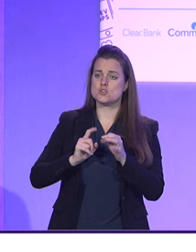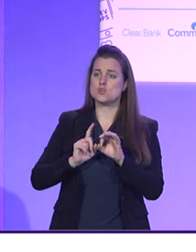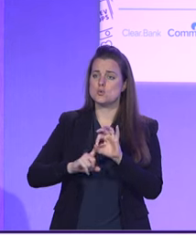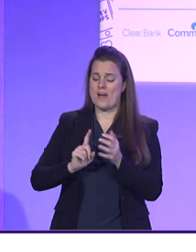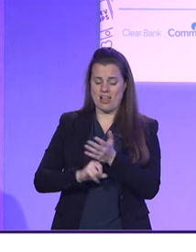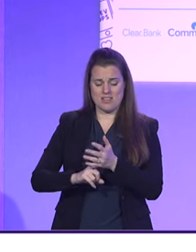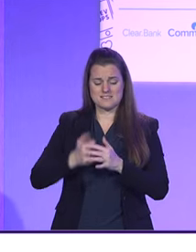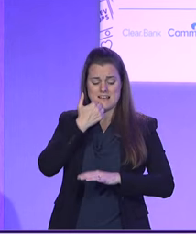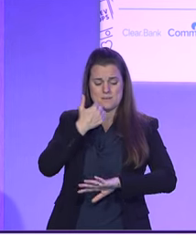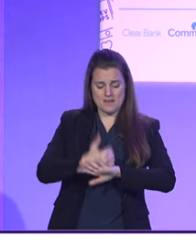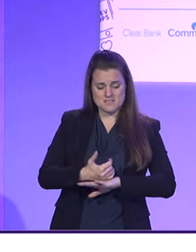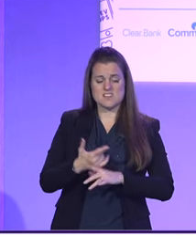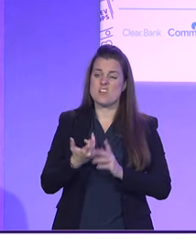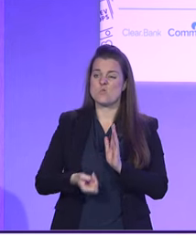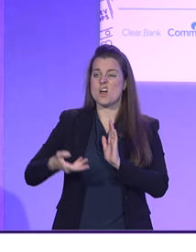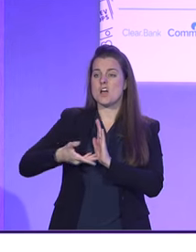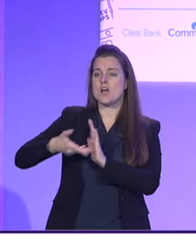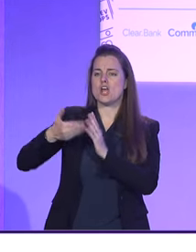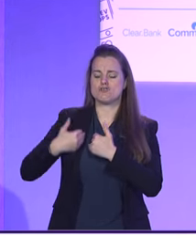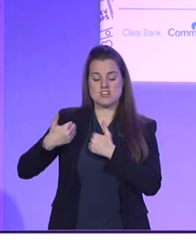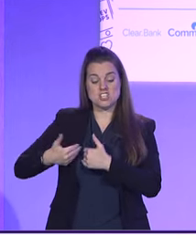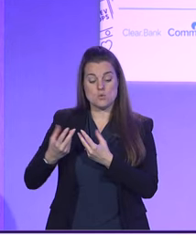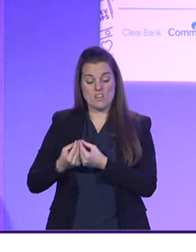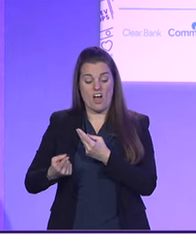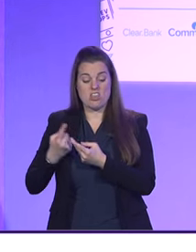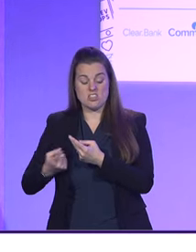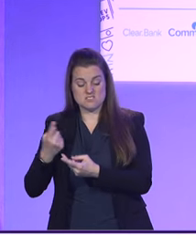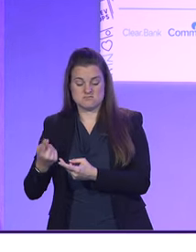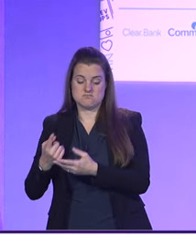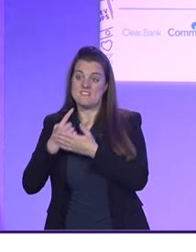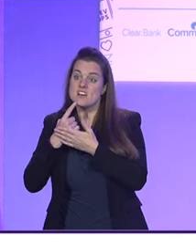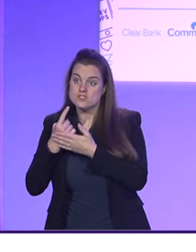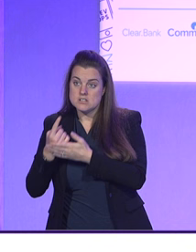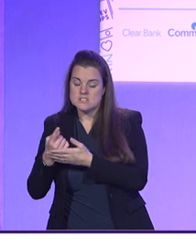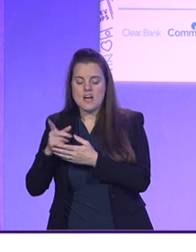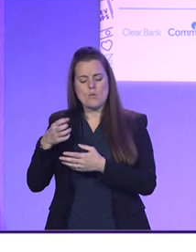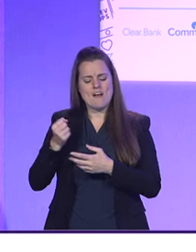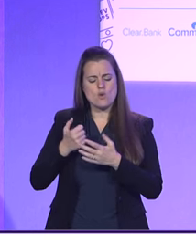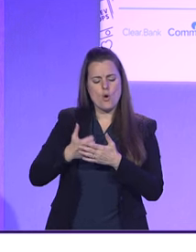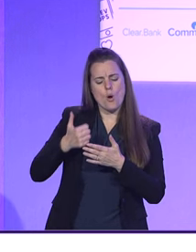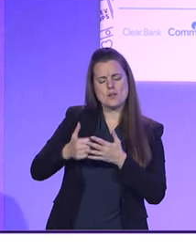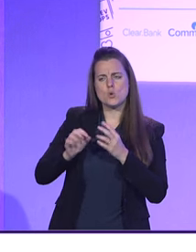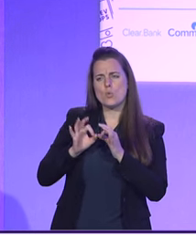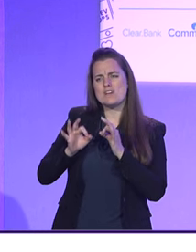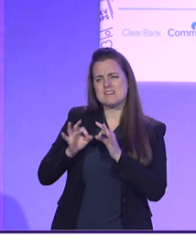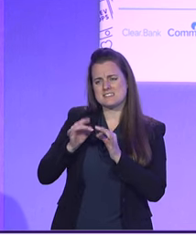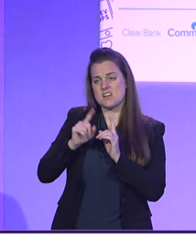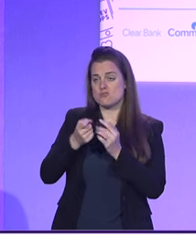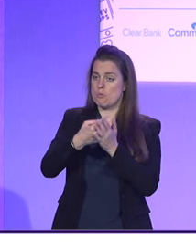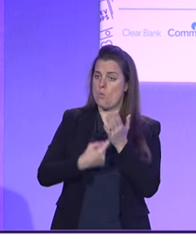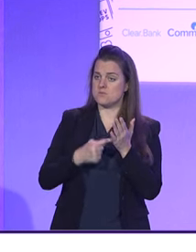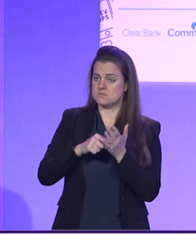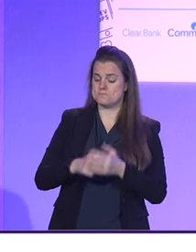called advisories or other means. And there are common queries that are called reports. Now within